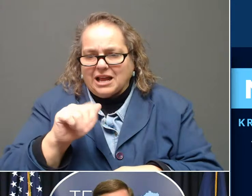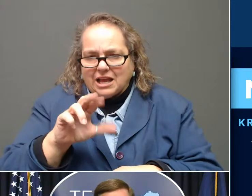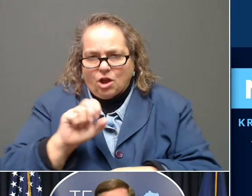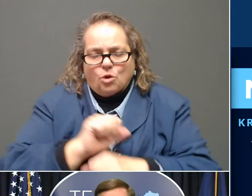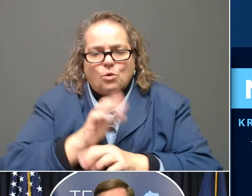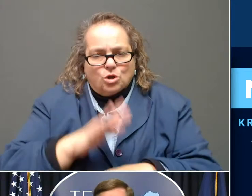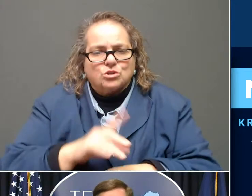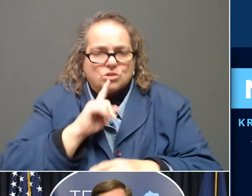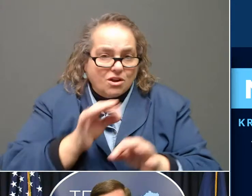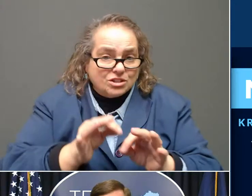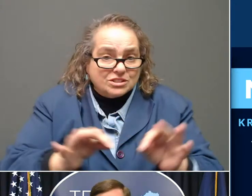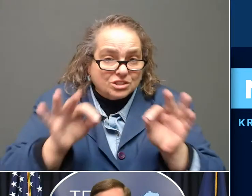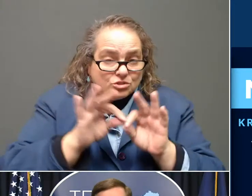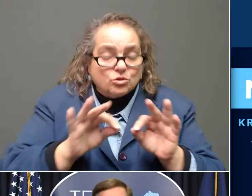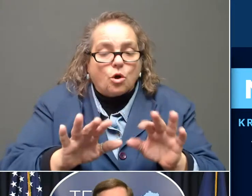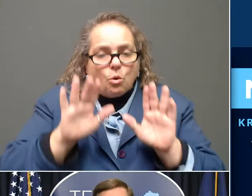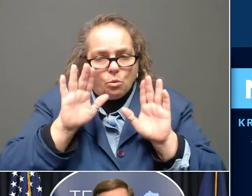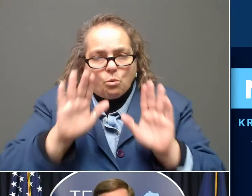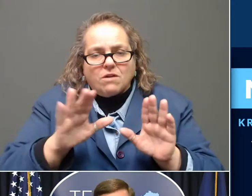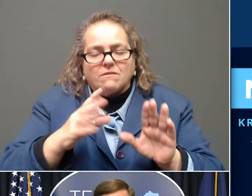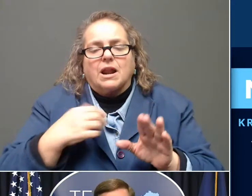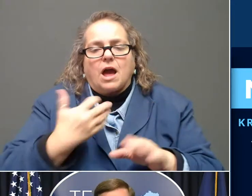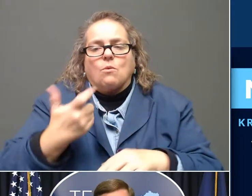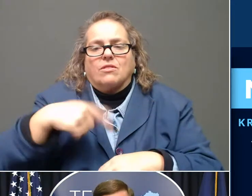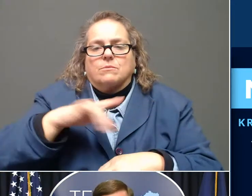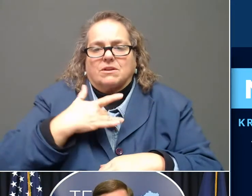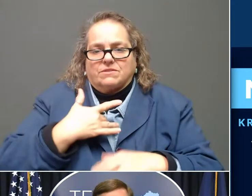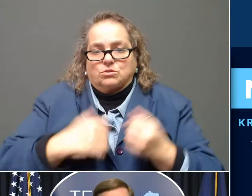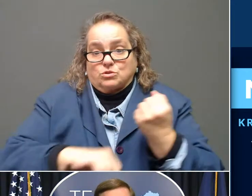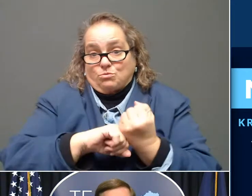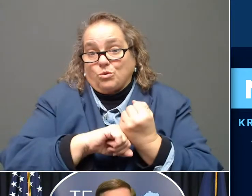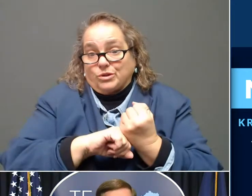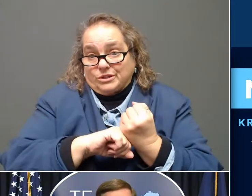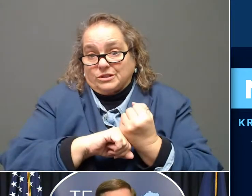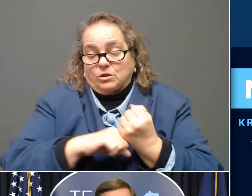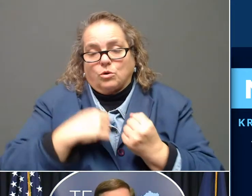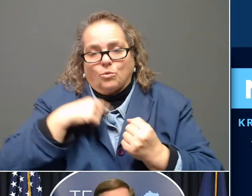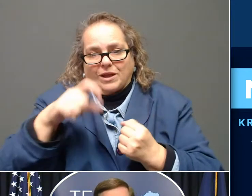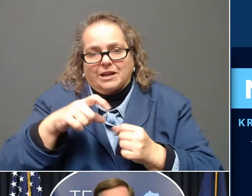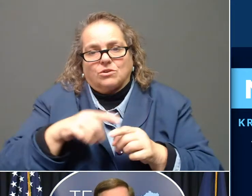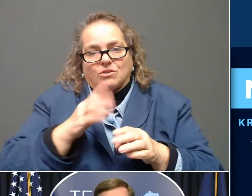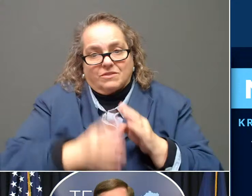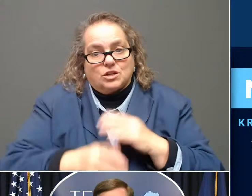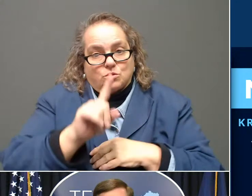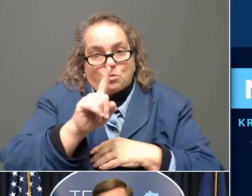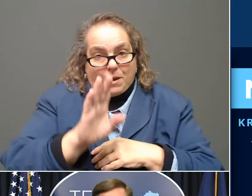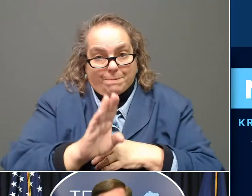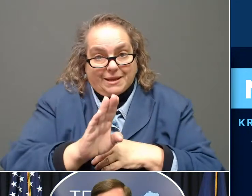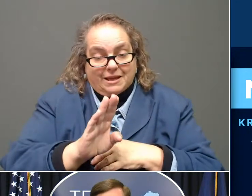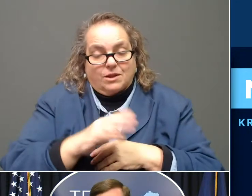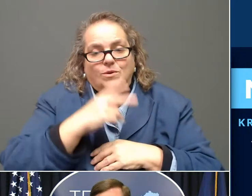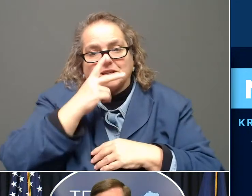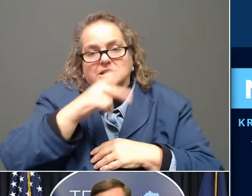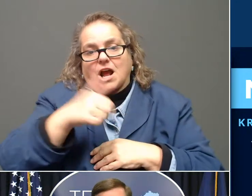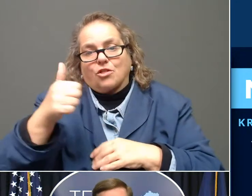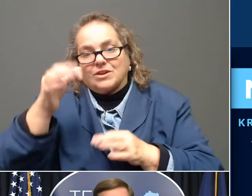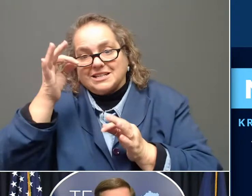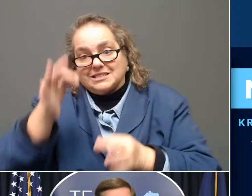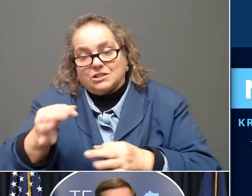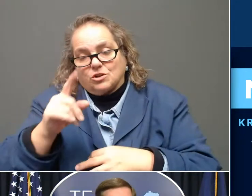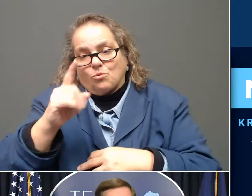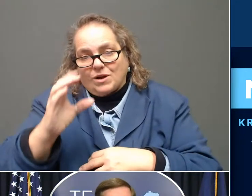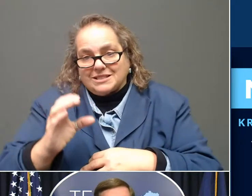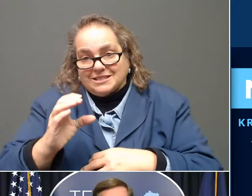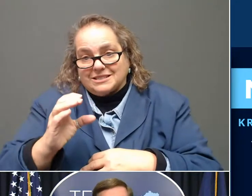are mourning and in and of themselves are placed at risk too. There's as